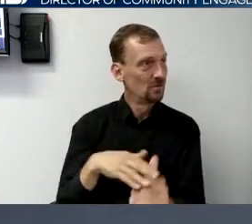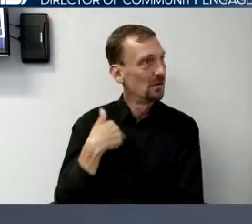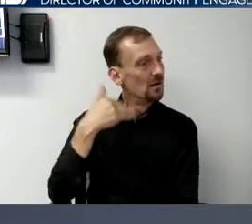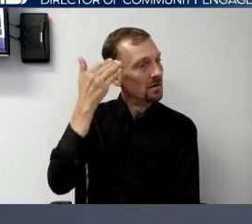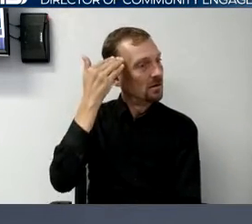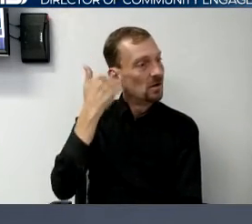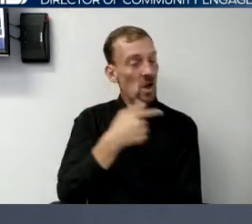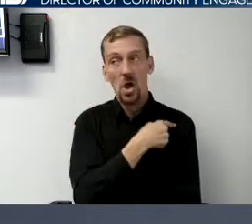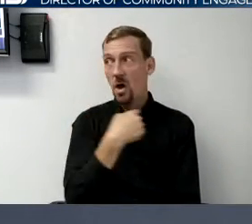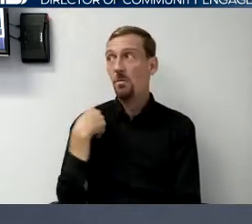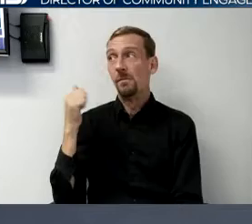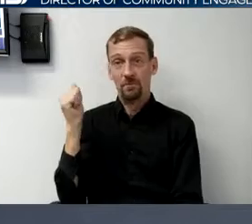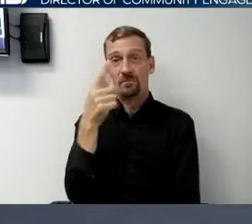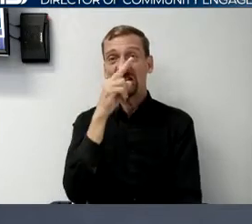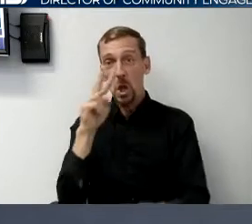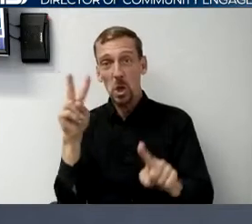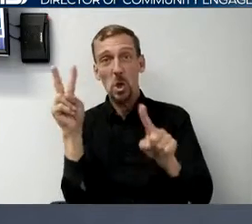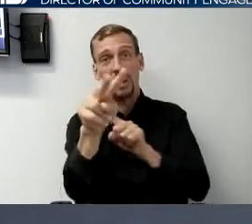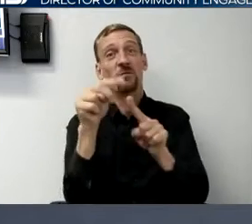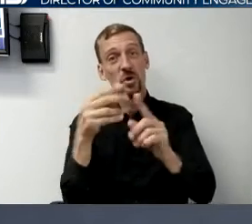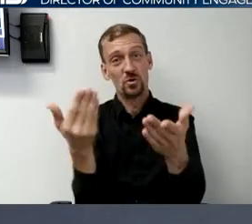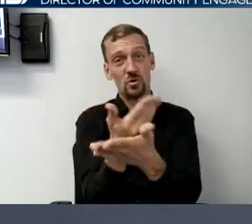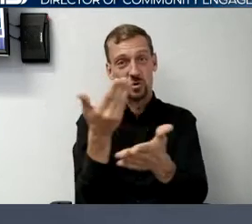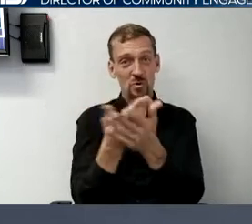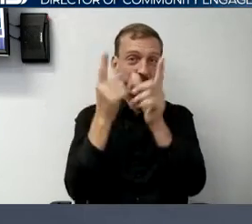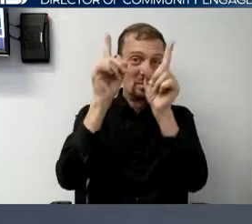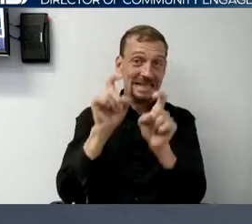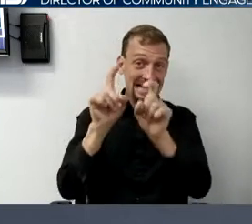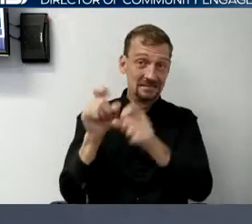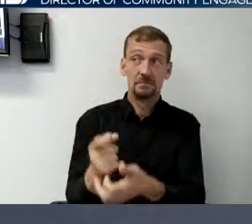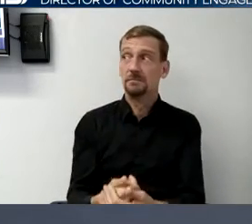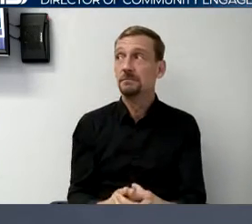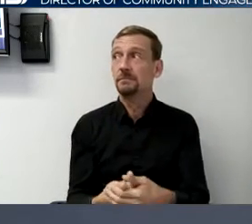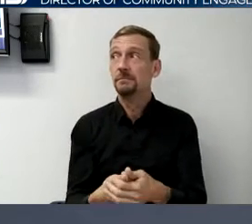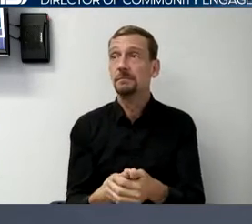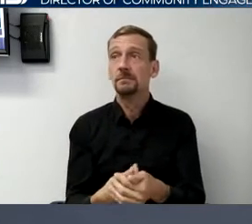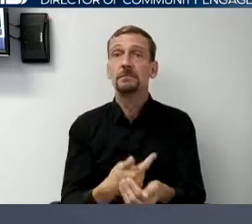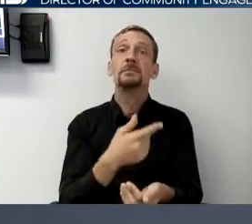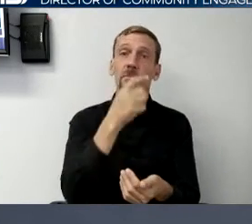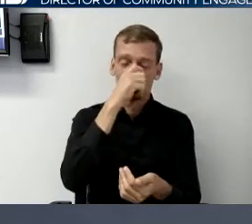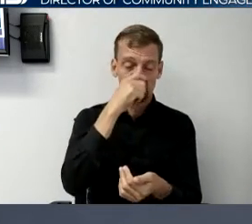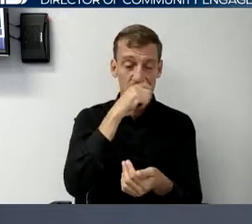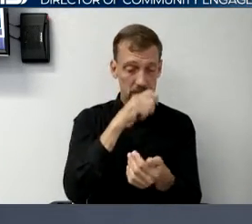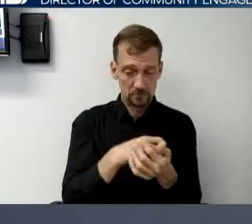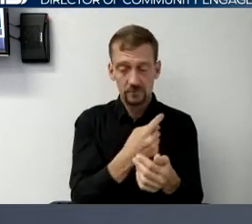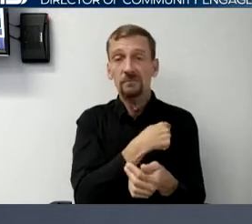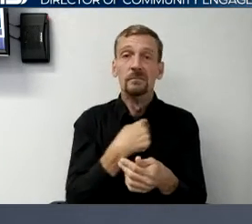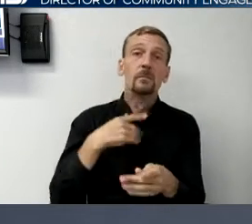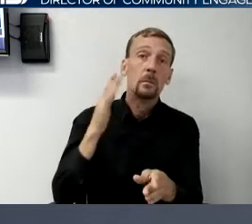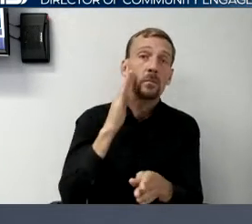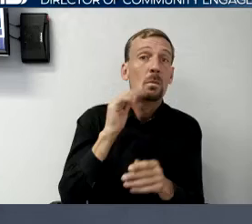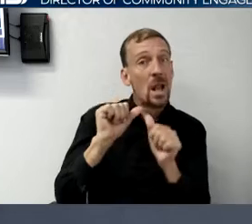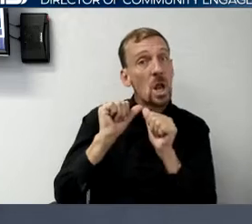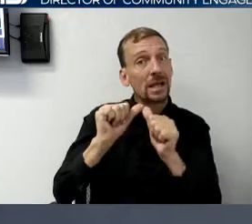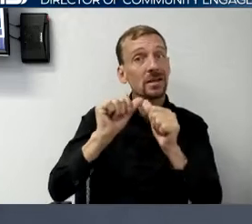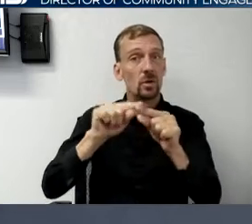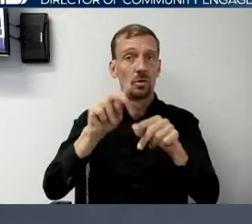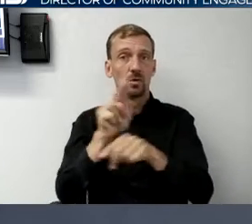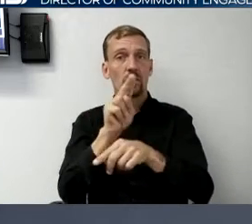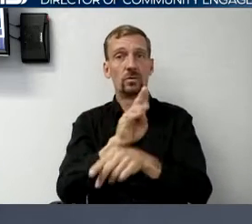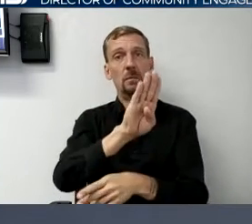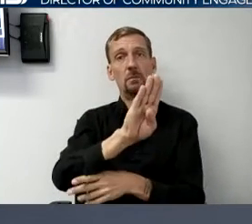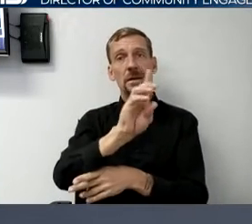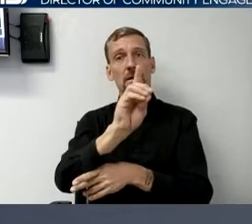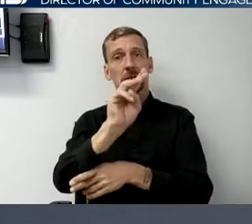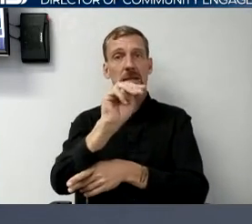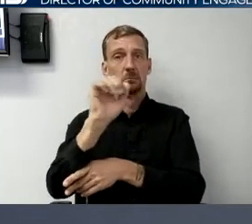looking forward. Yeah, and we actually we will continue to use the BD Max and